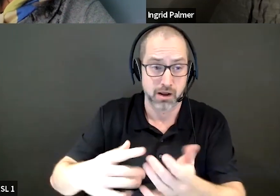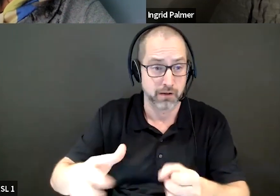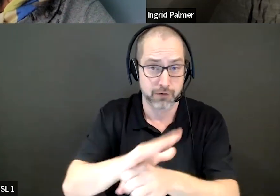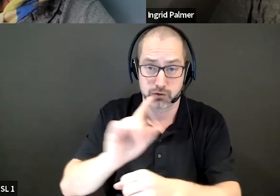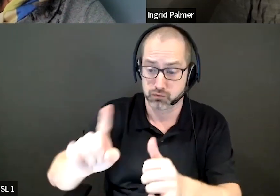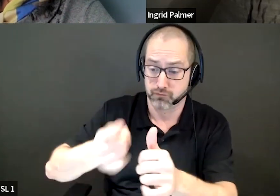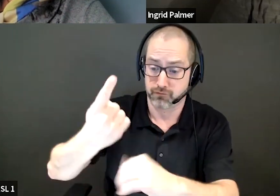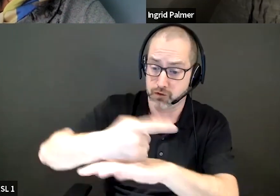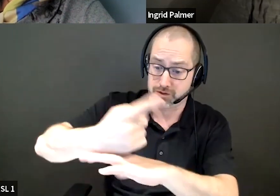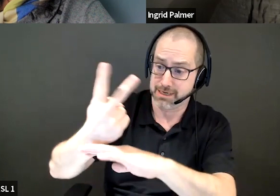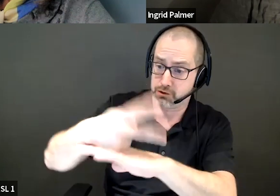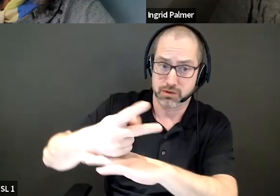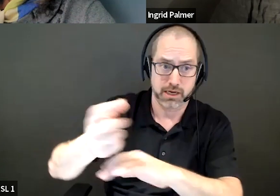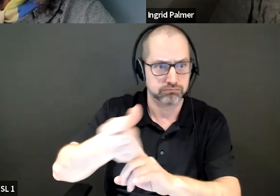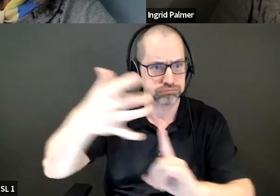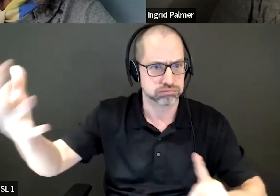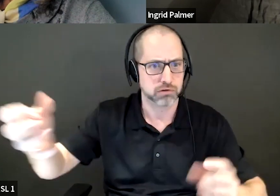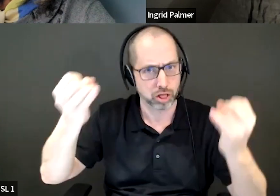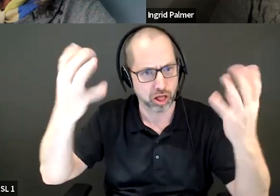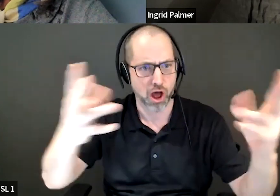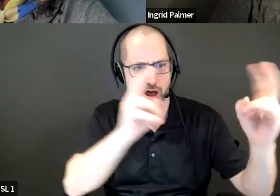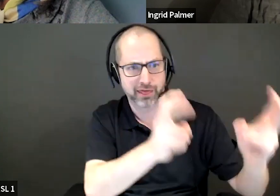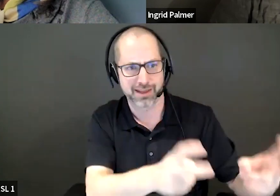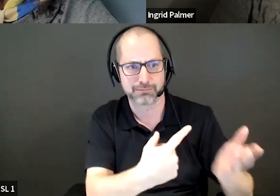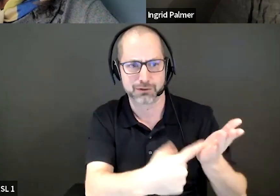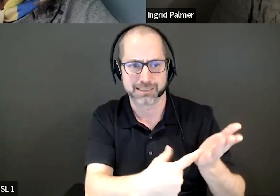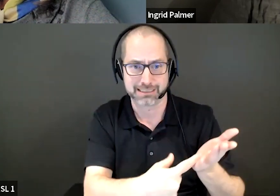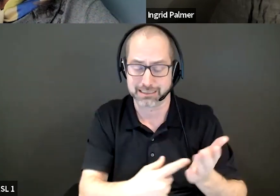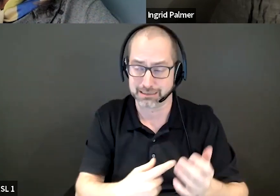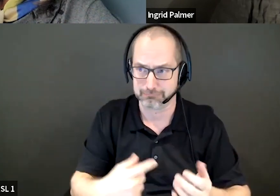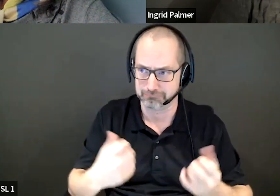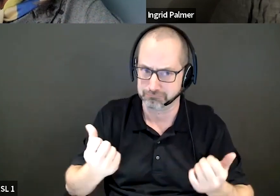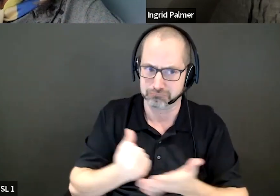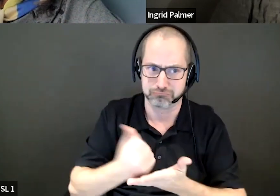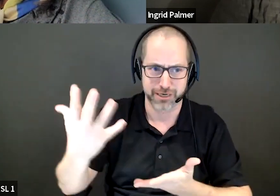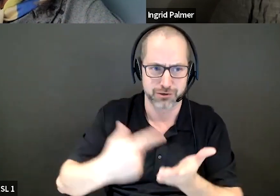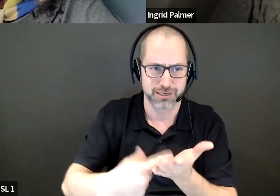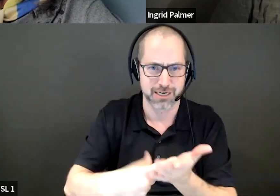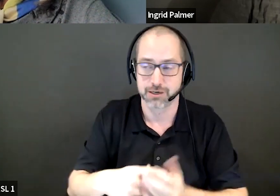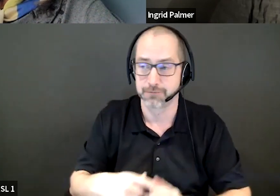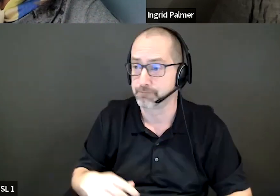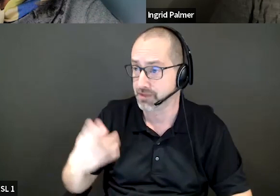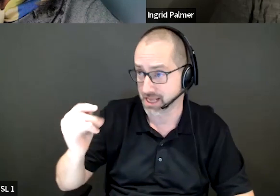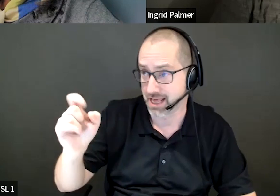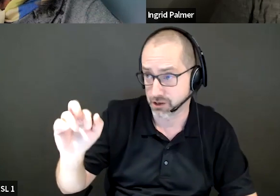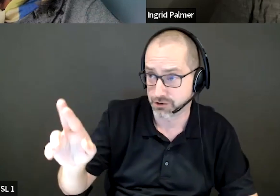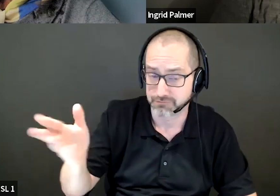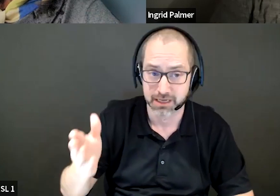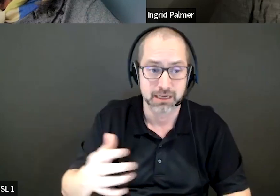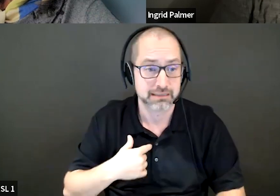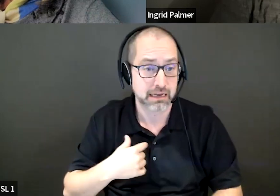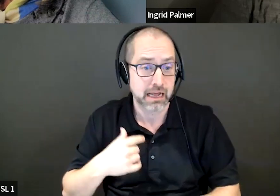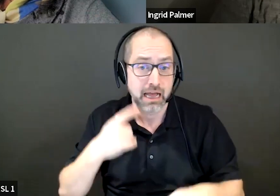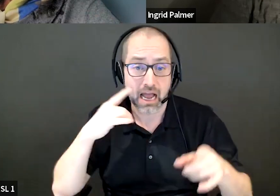days. What are your thoughts? I agree. I was looking for surface platitudes